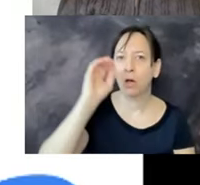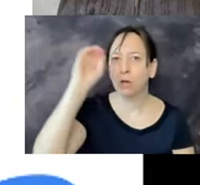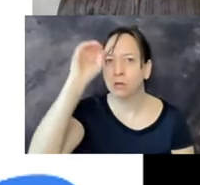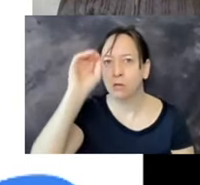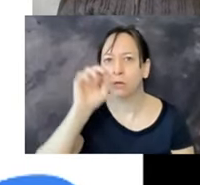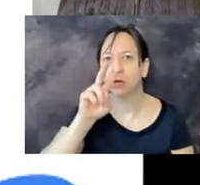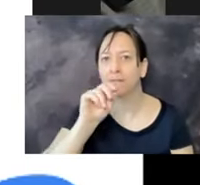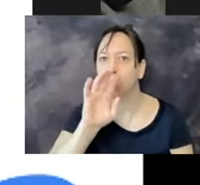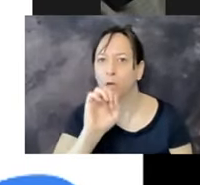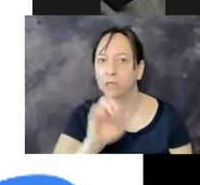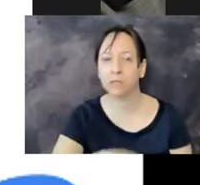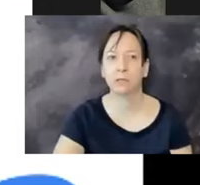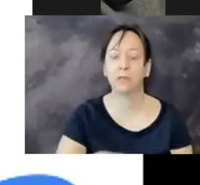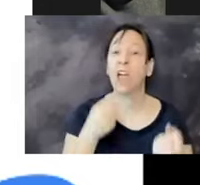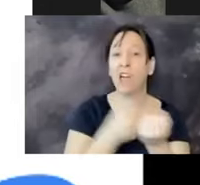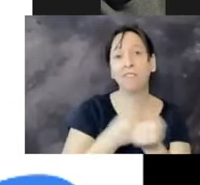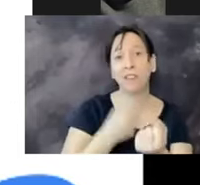yourself. Exactly.